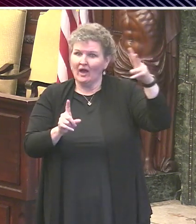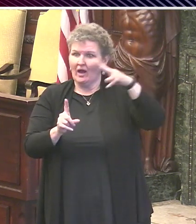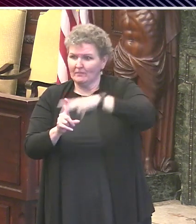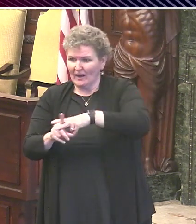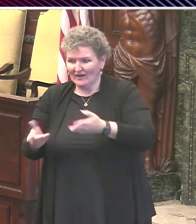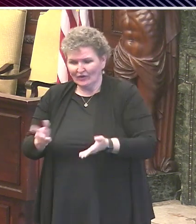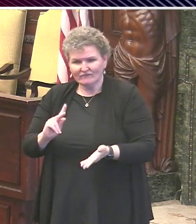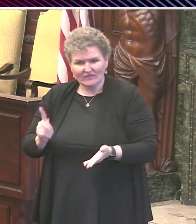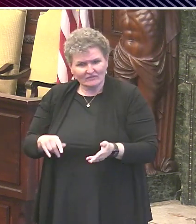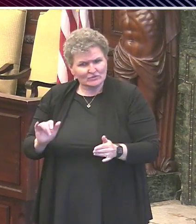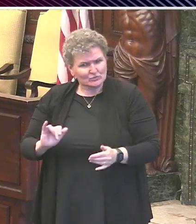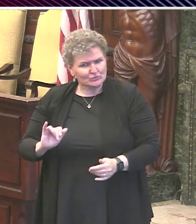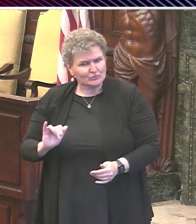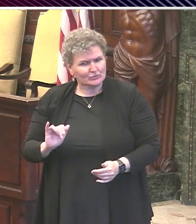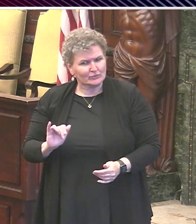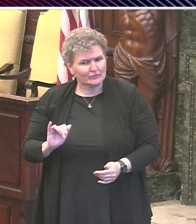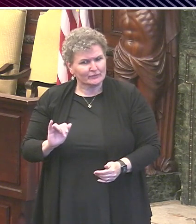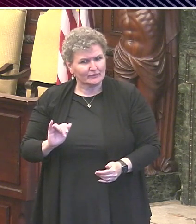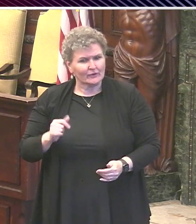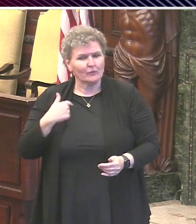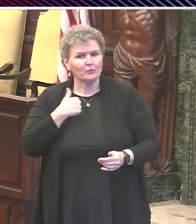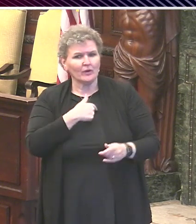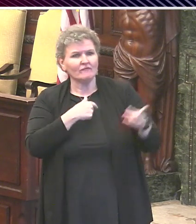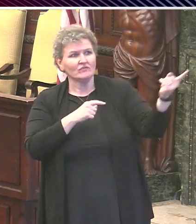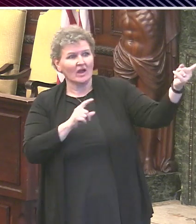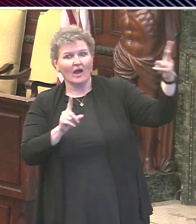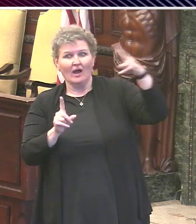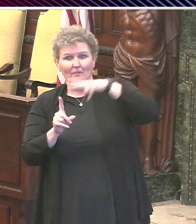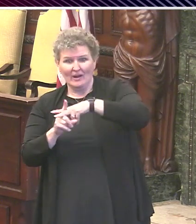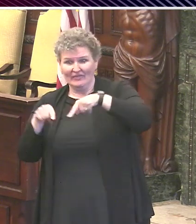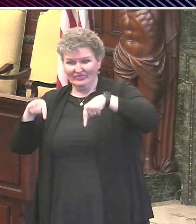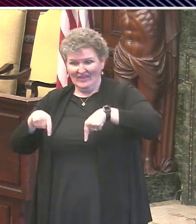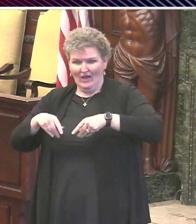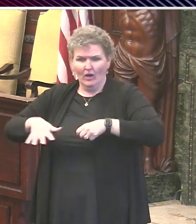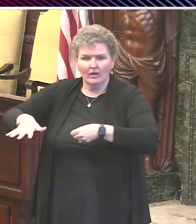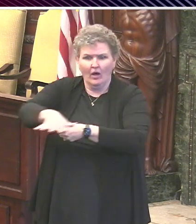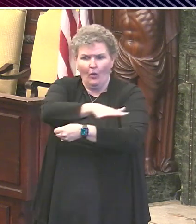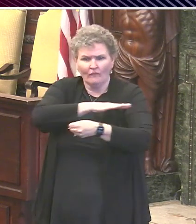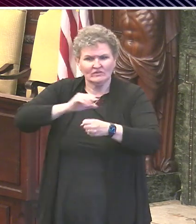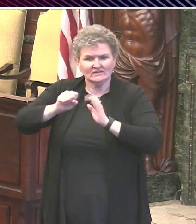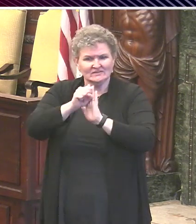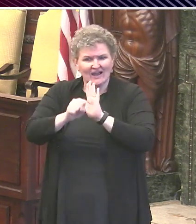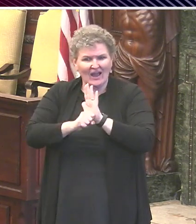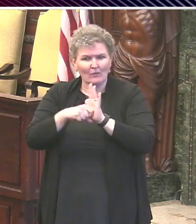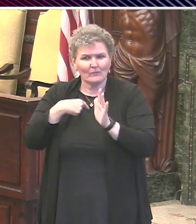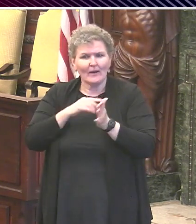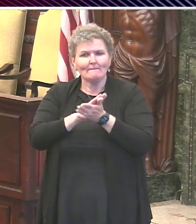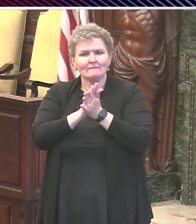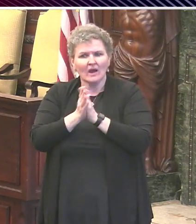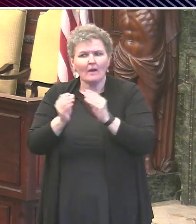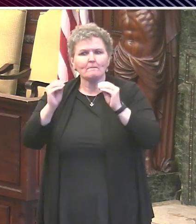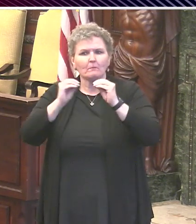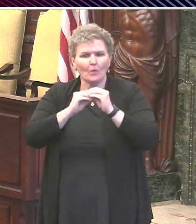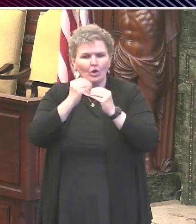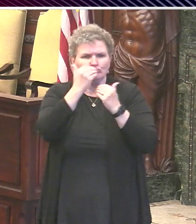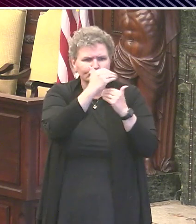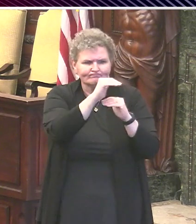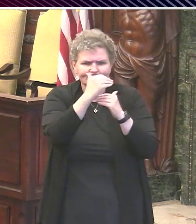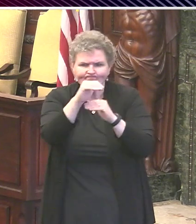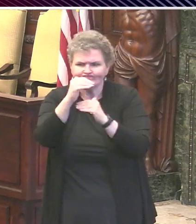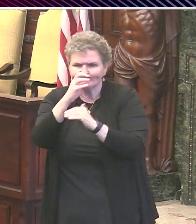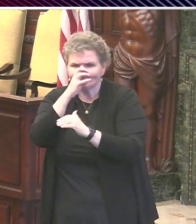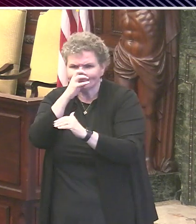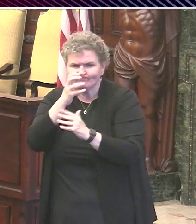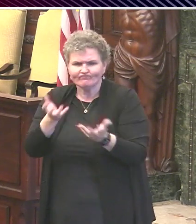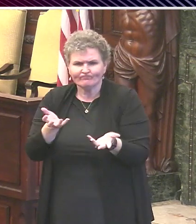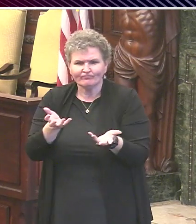more restrictive, but not less restrictive. So his order ought to apply here as well. So we'll have to look into how that exactly does